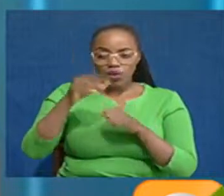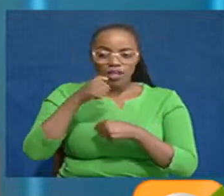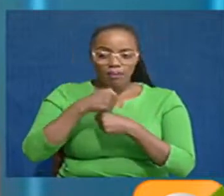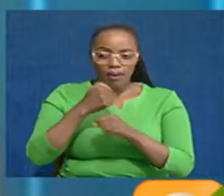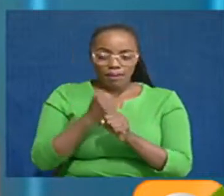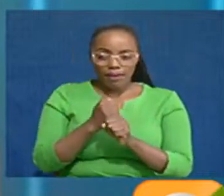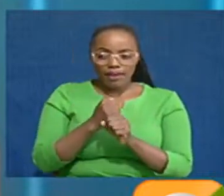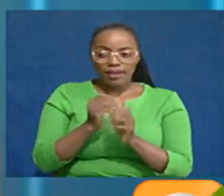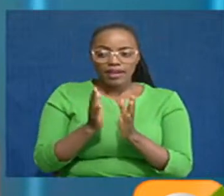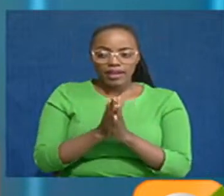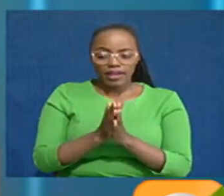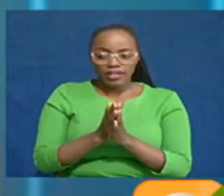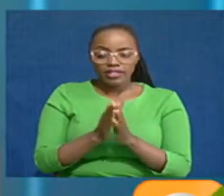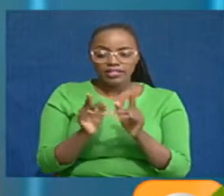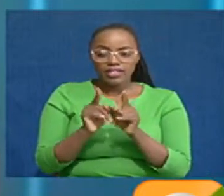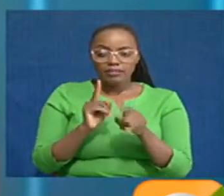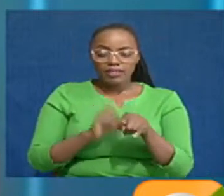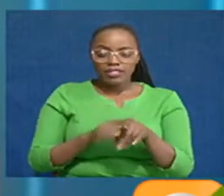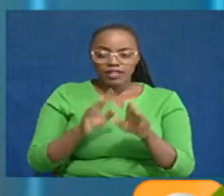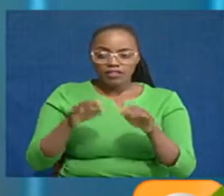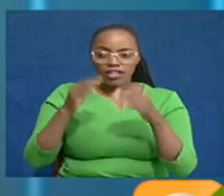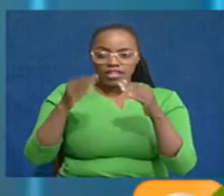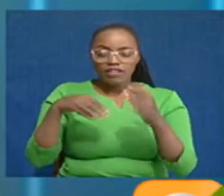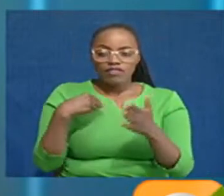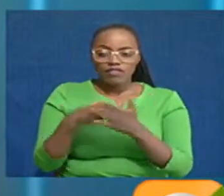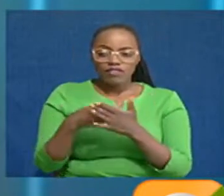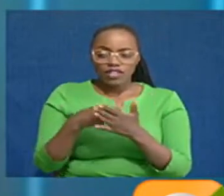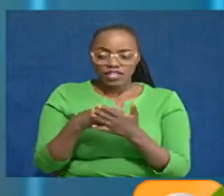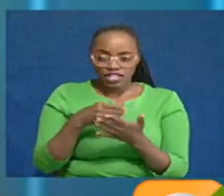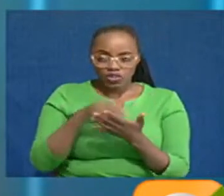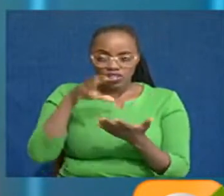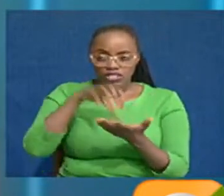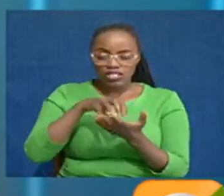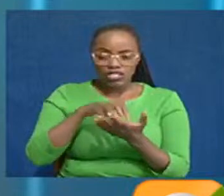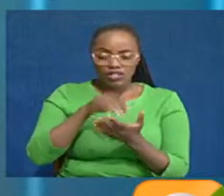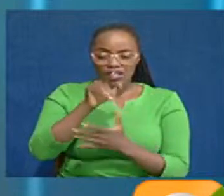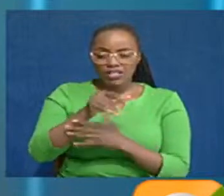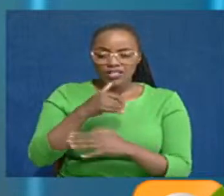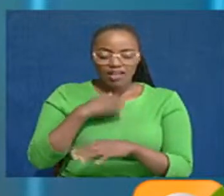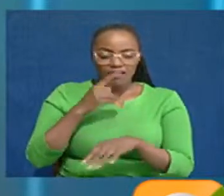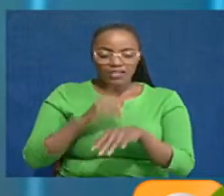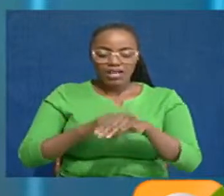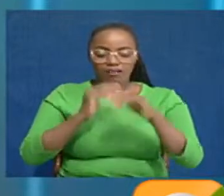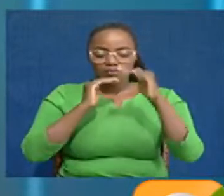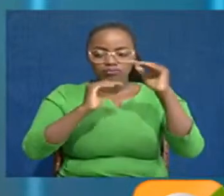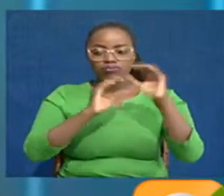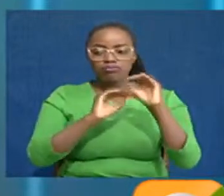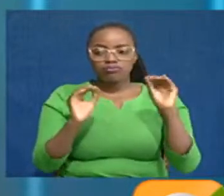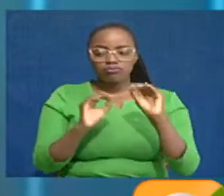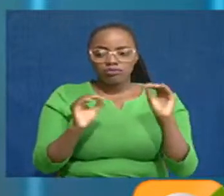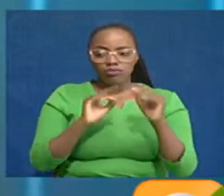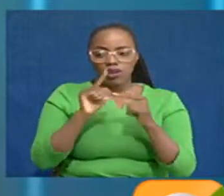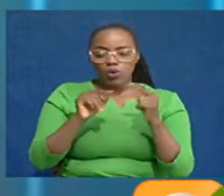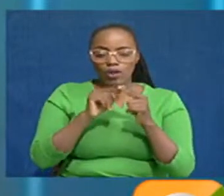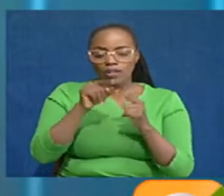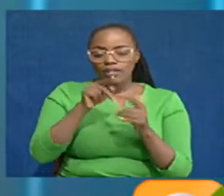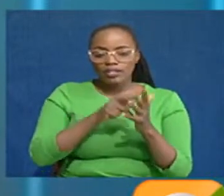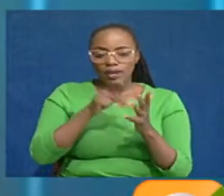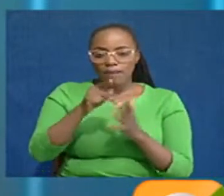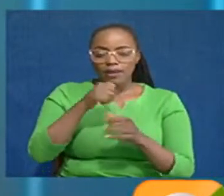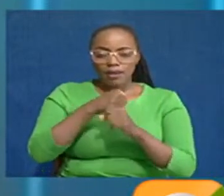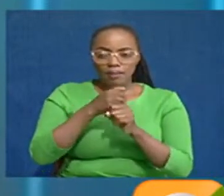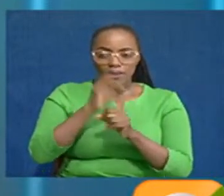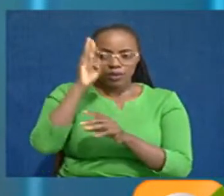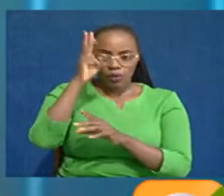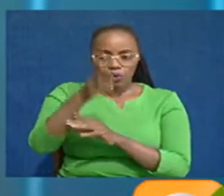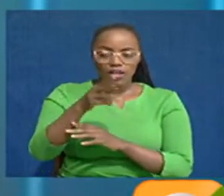but really, even given our financial situation, there is really no timeline as to when will these payments be made. So those are